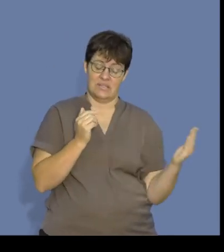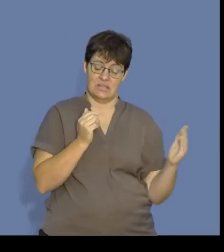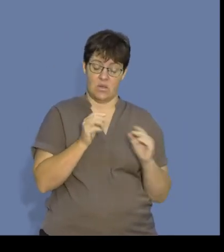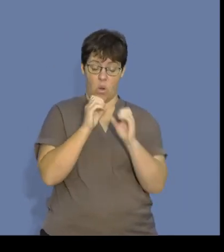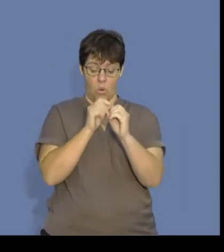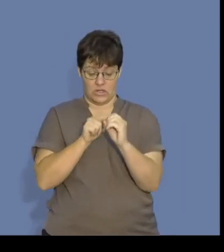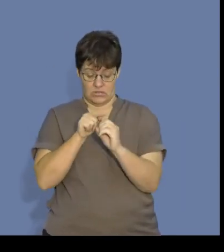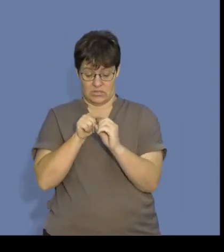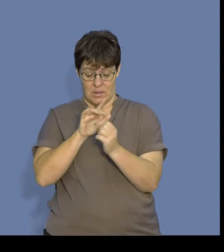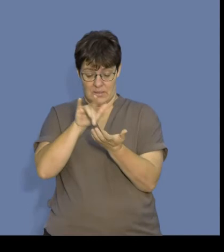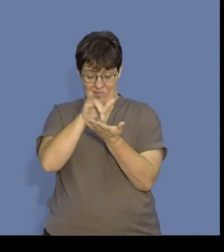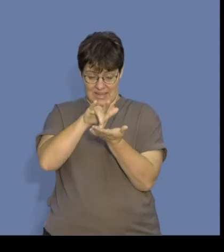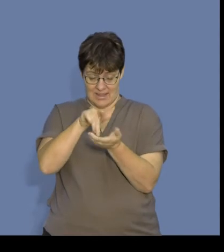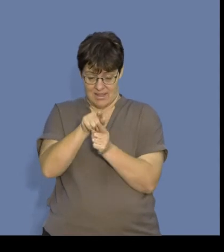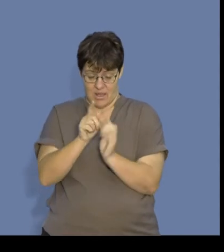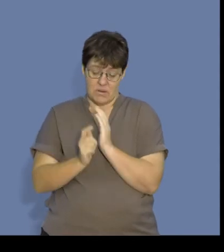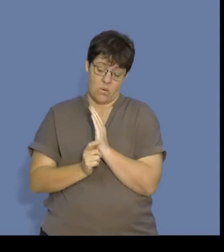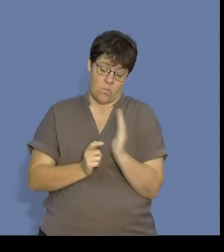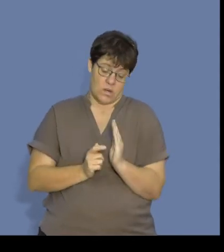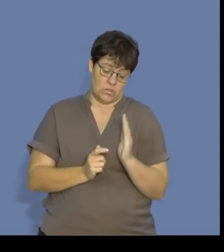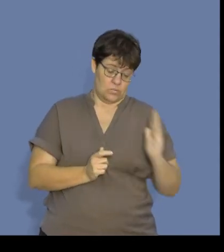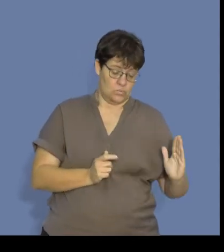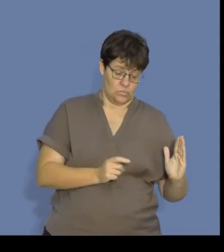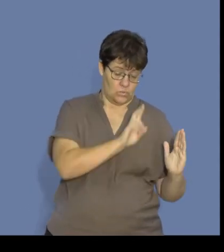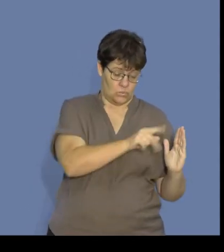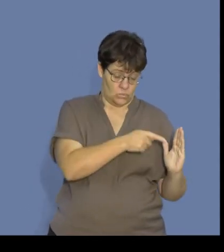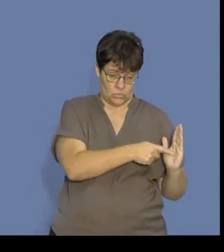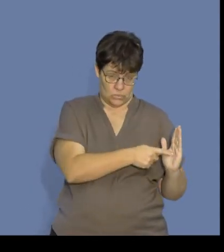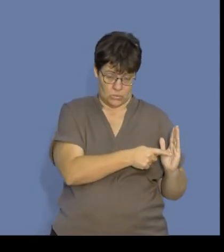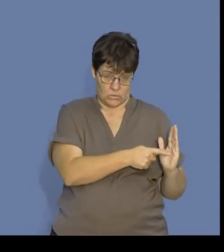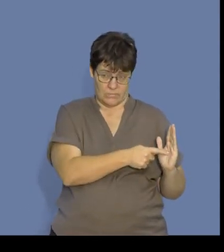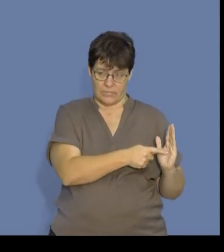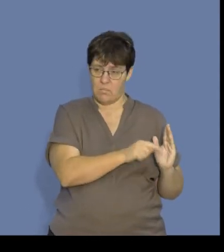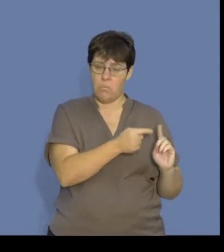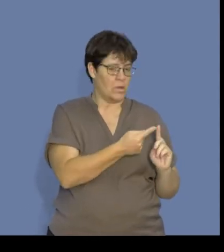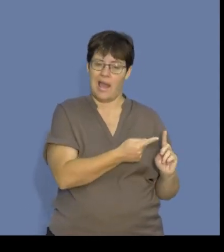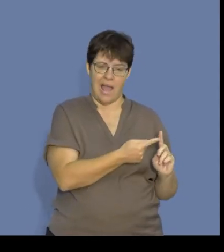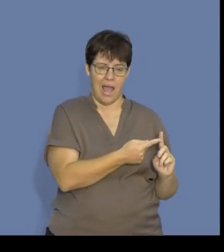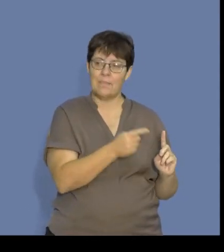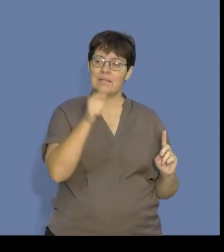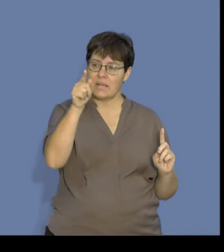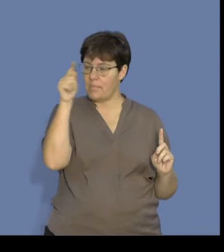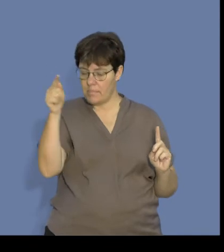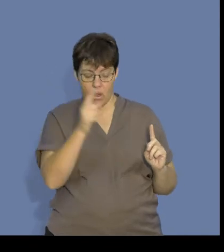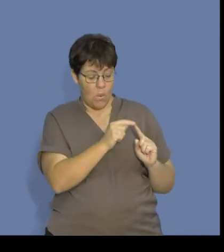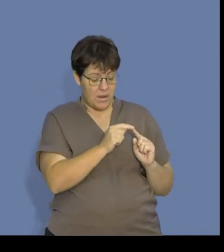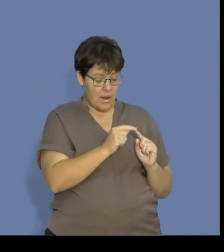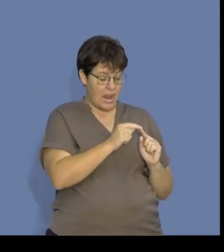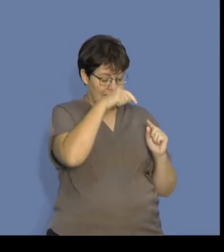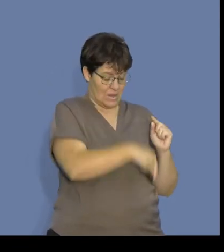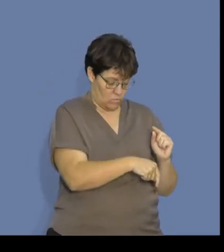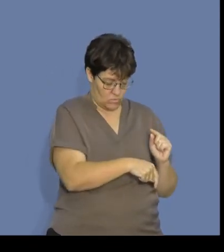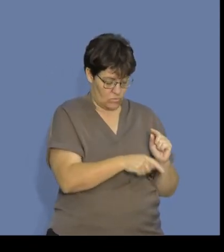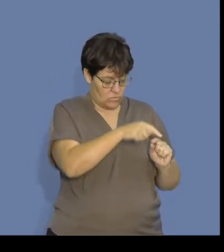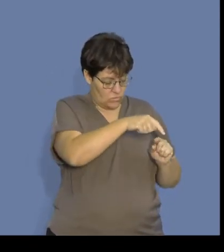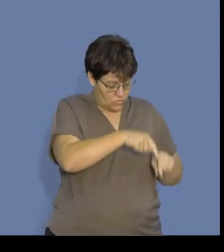the origin. So I move up until I land at -2 there, but that's not my point. I must move 1 unit